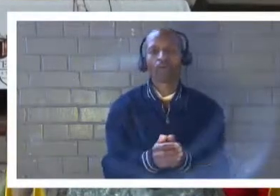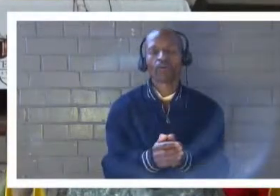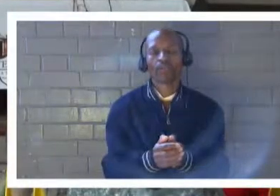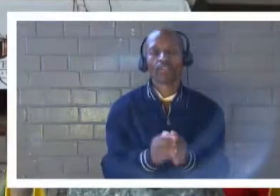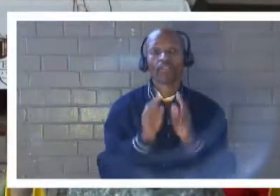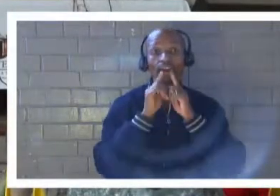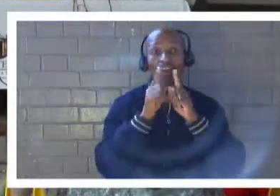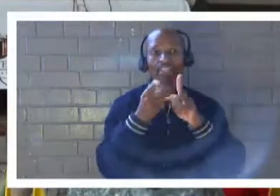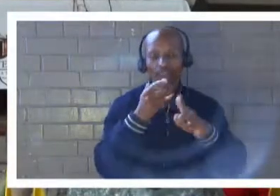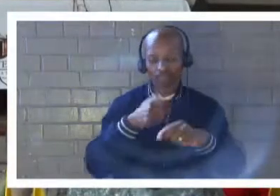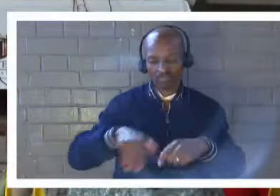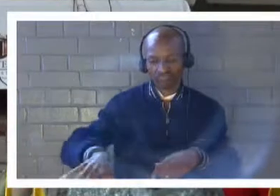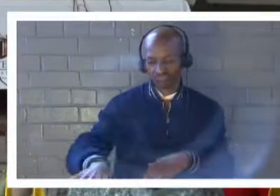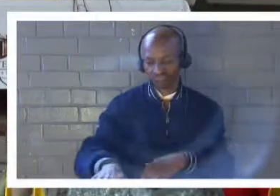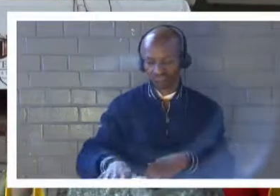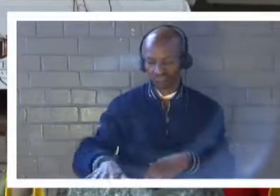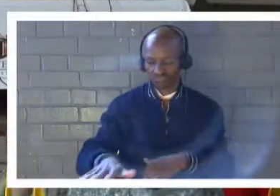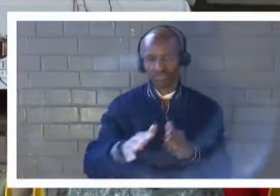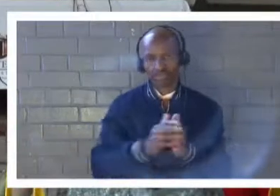of the facilities